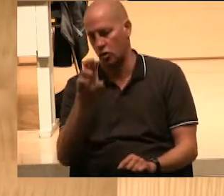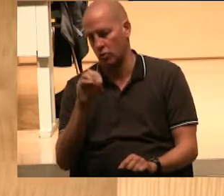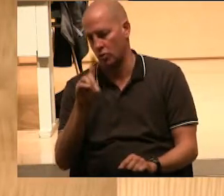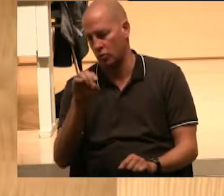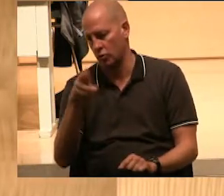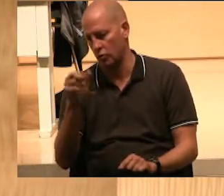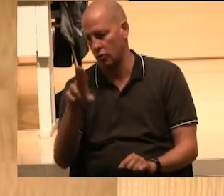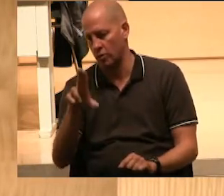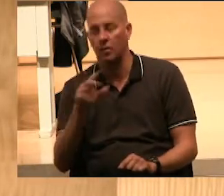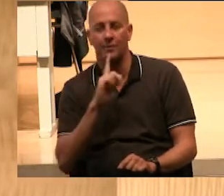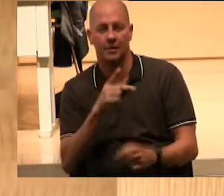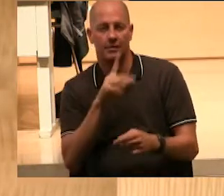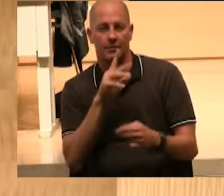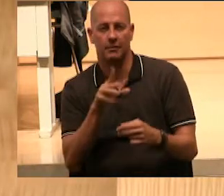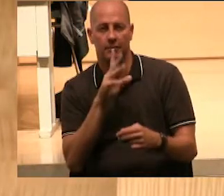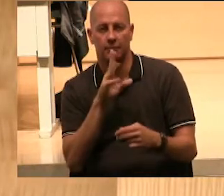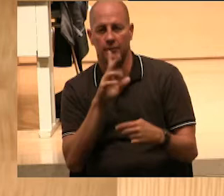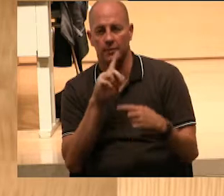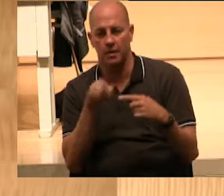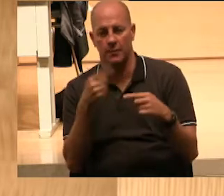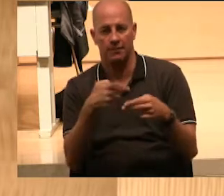area of expertise.